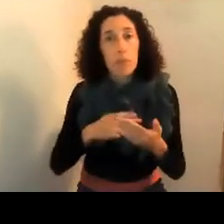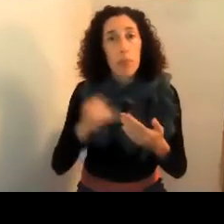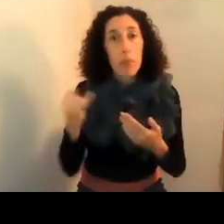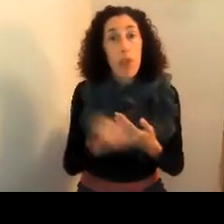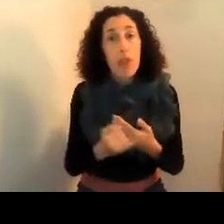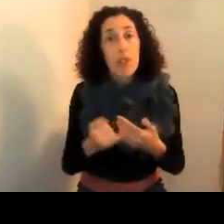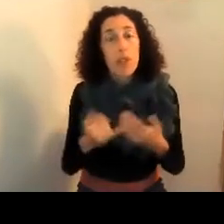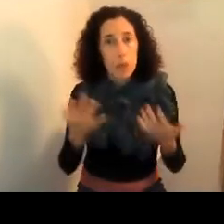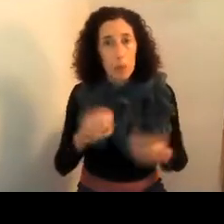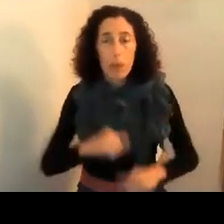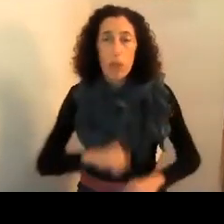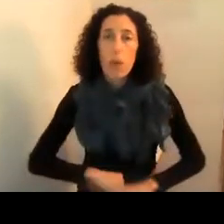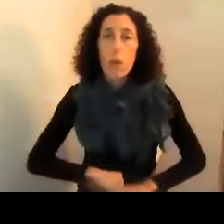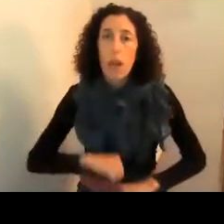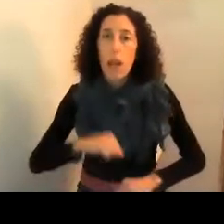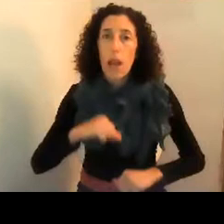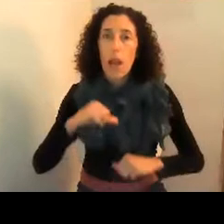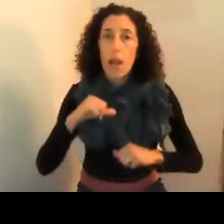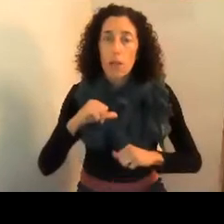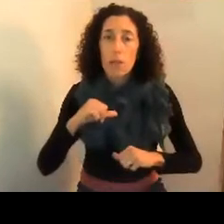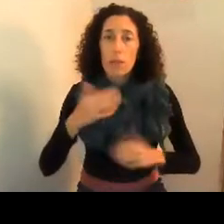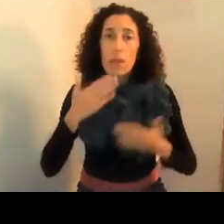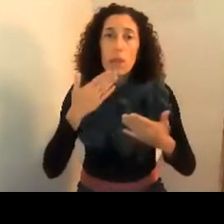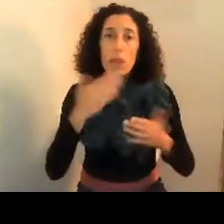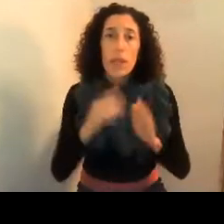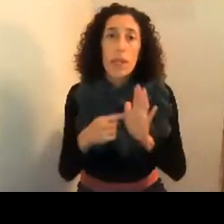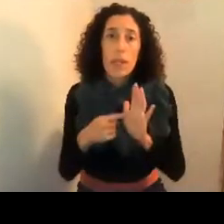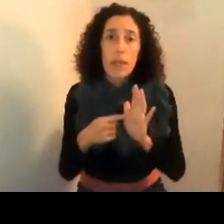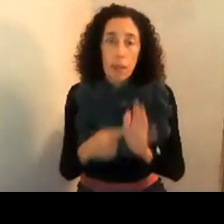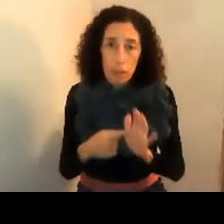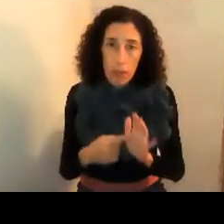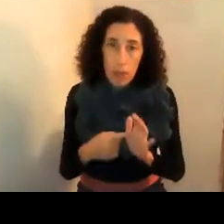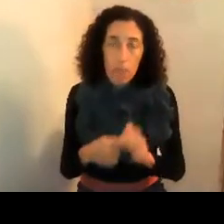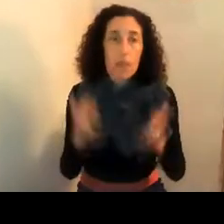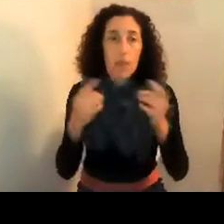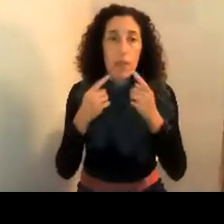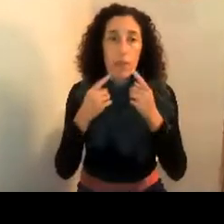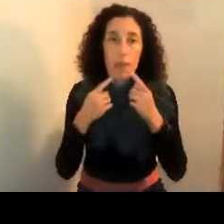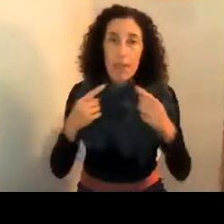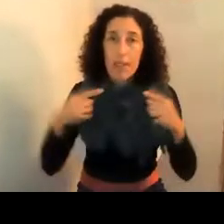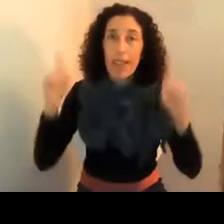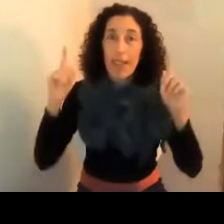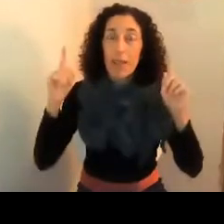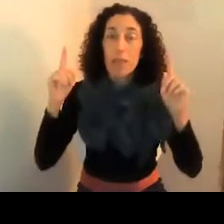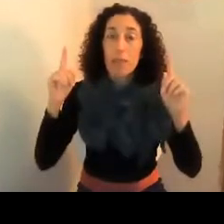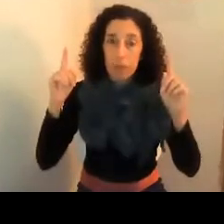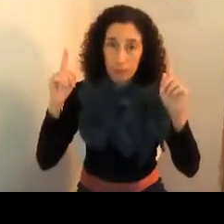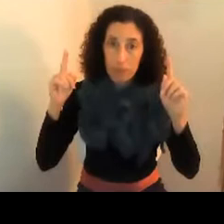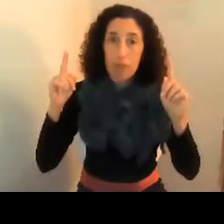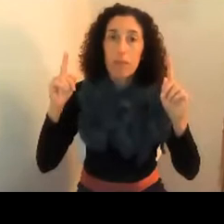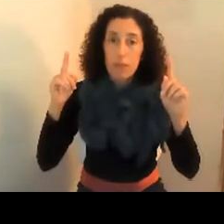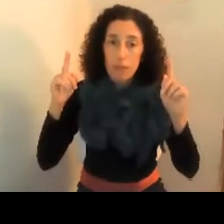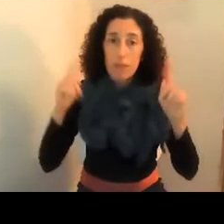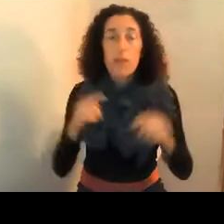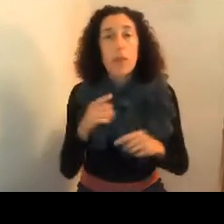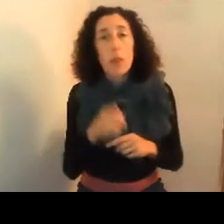been a really good example of success in the work that you just described for a couple of